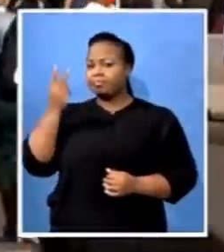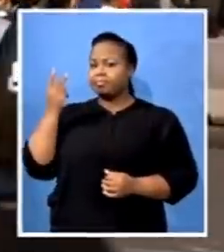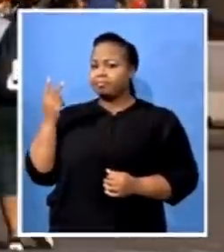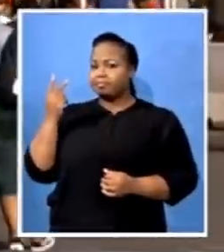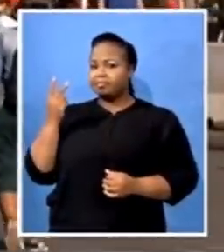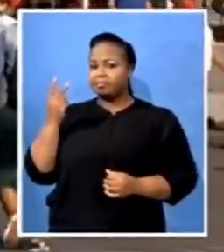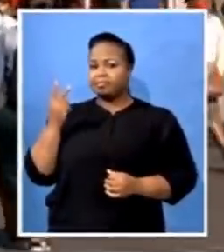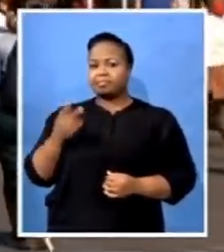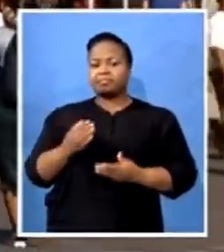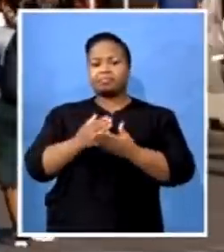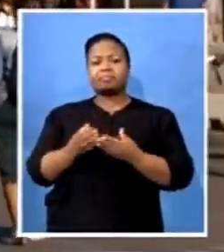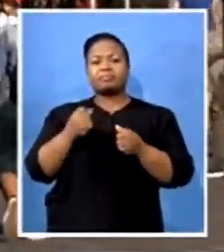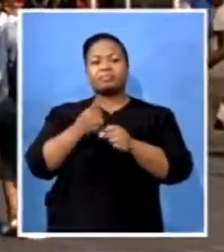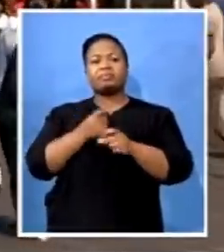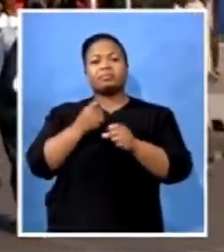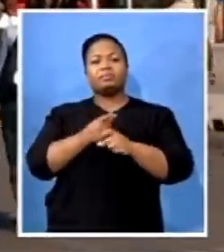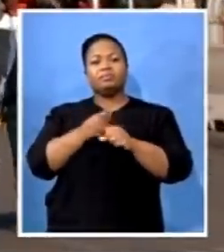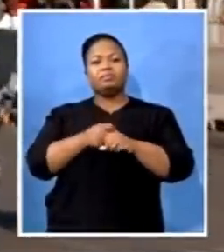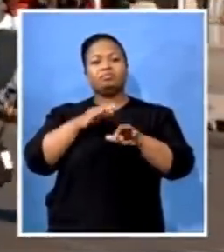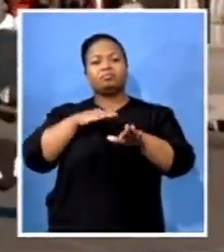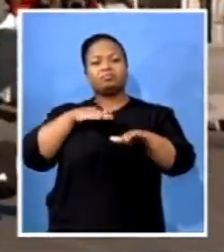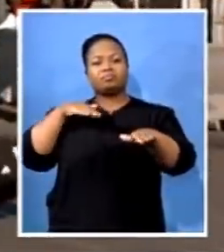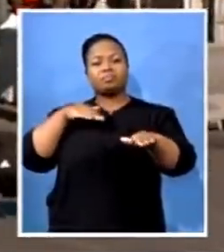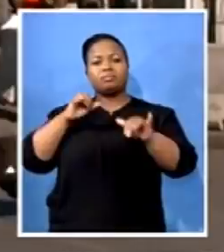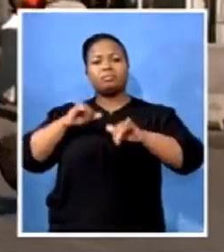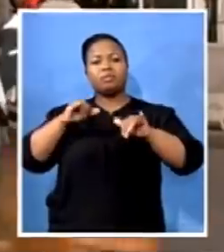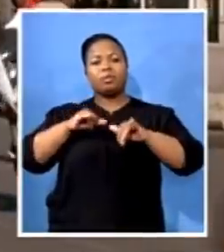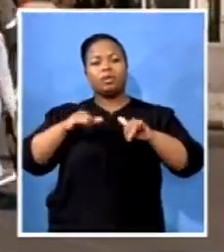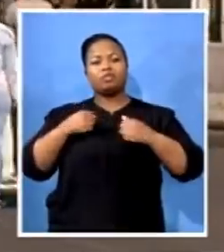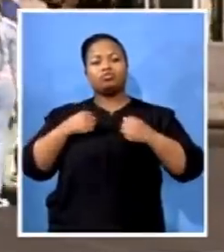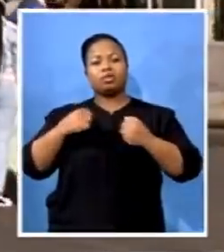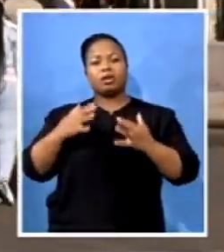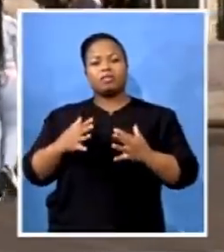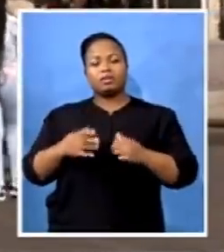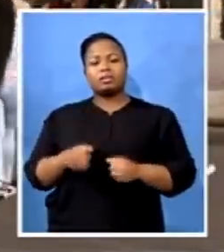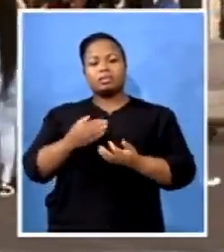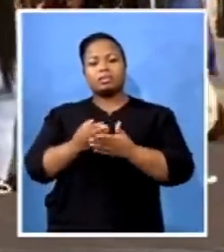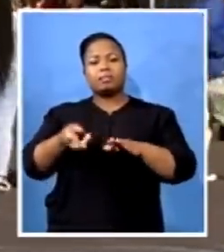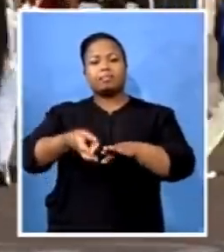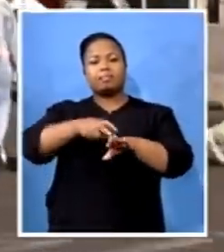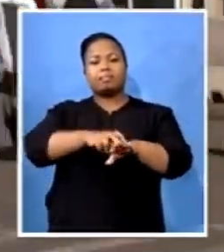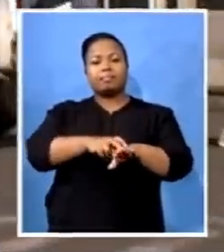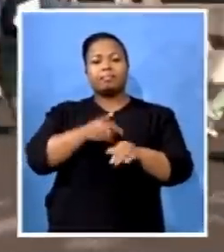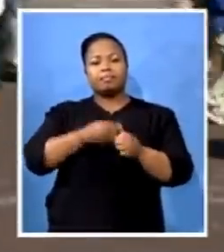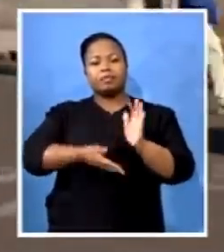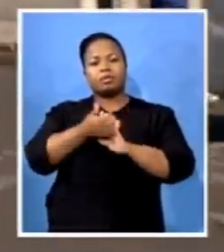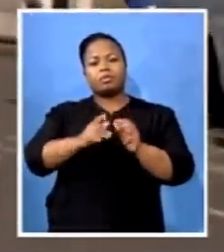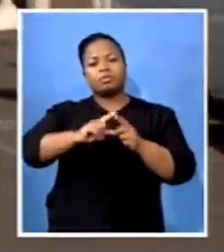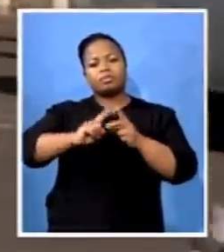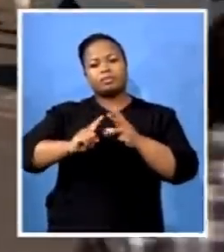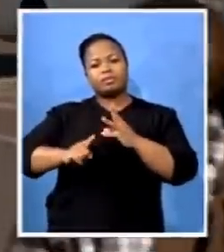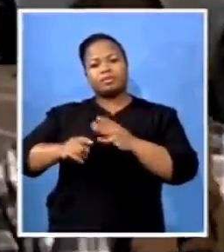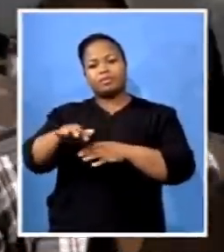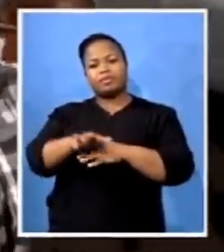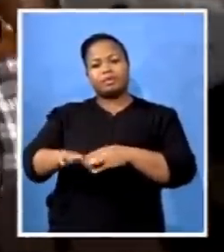as well as operators and also commuters making their way to the various workstations and workplaces under level